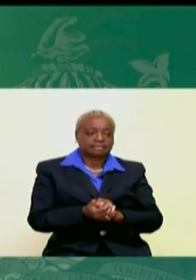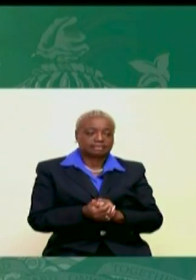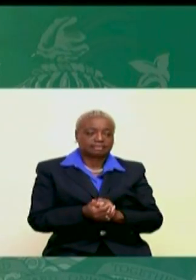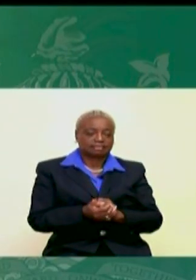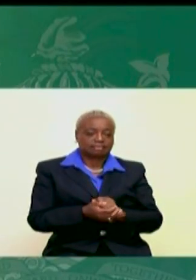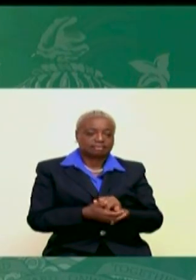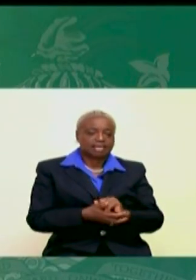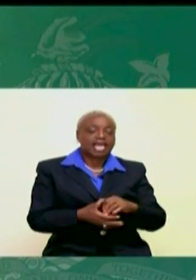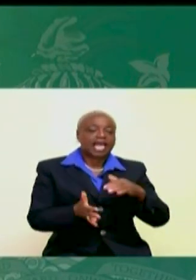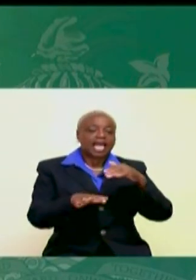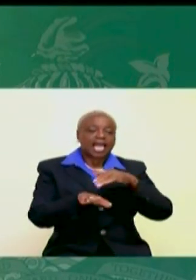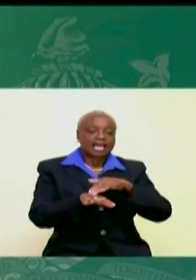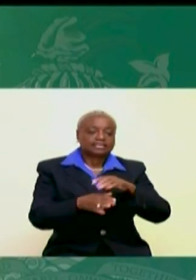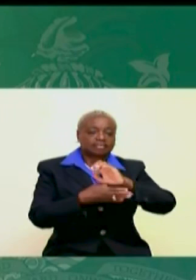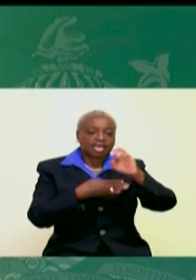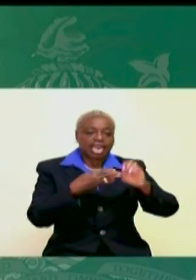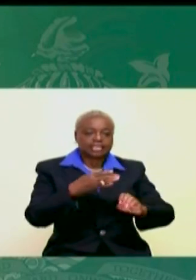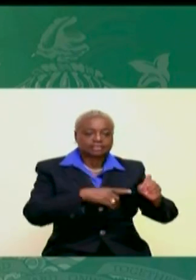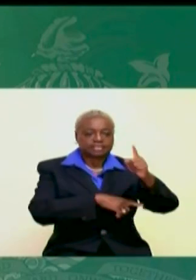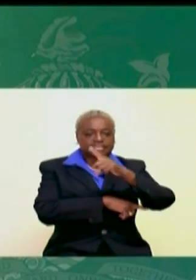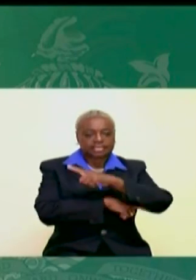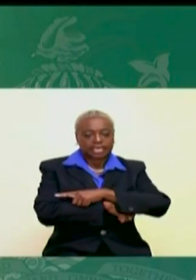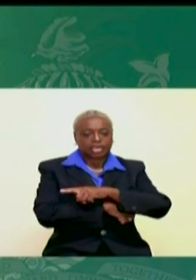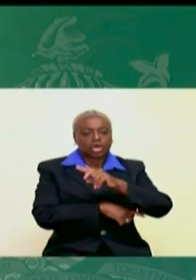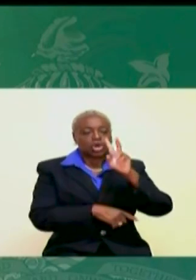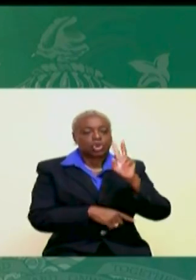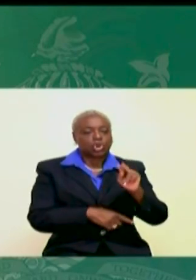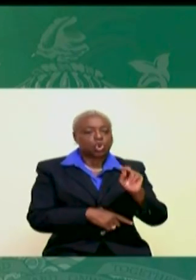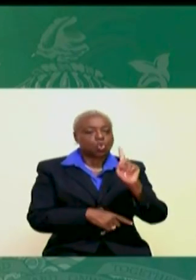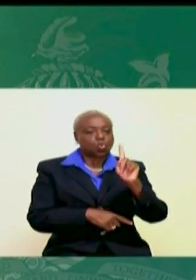I understand that at the end of the day,